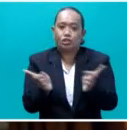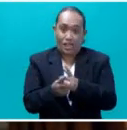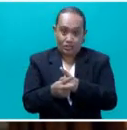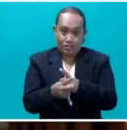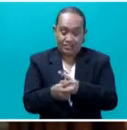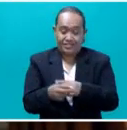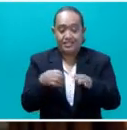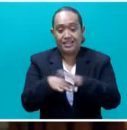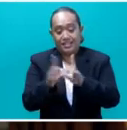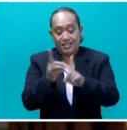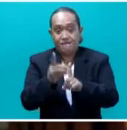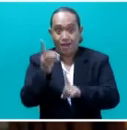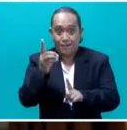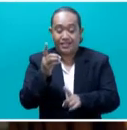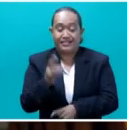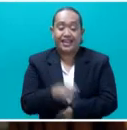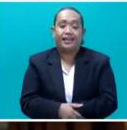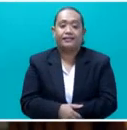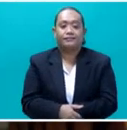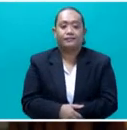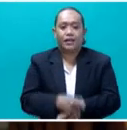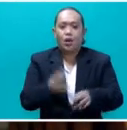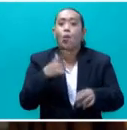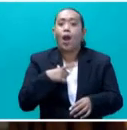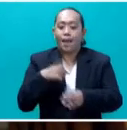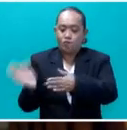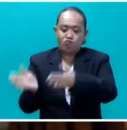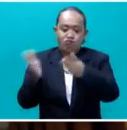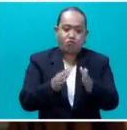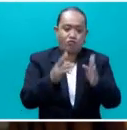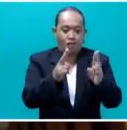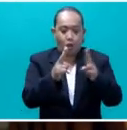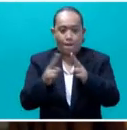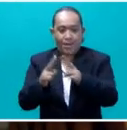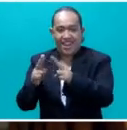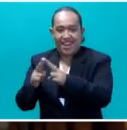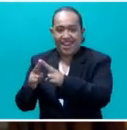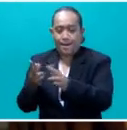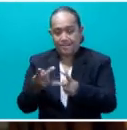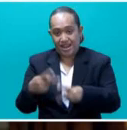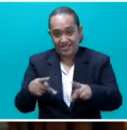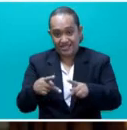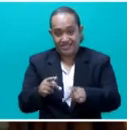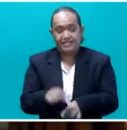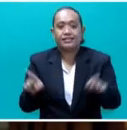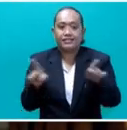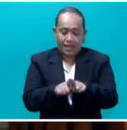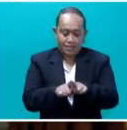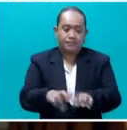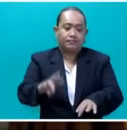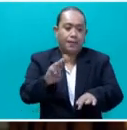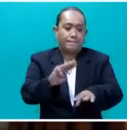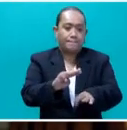due to increased urbanization and the need for a wider scope of development in peri-urban, rural, and maritime